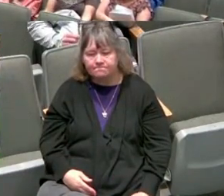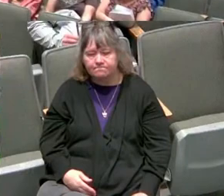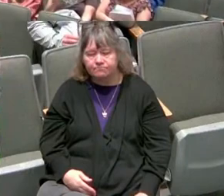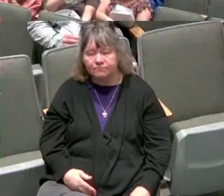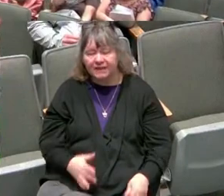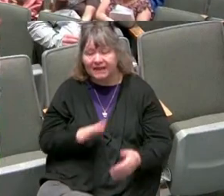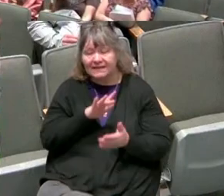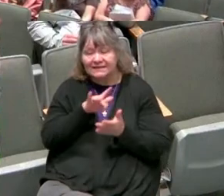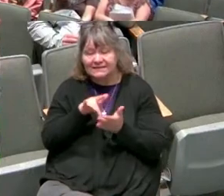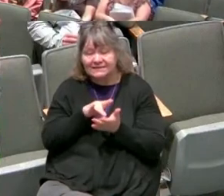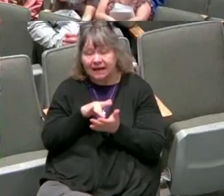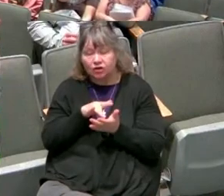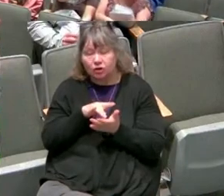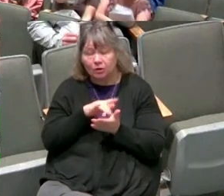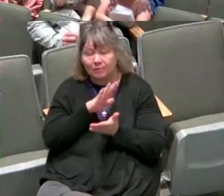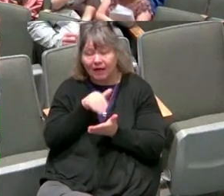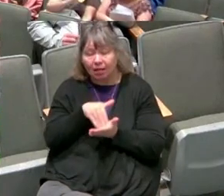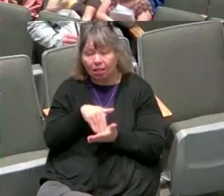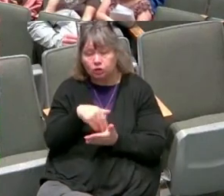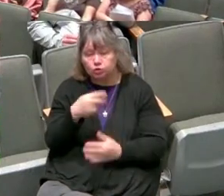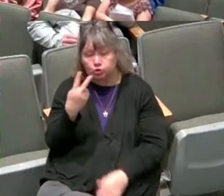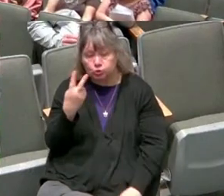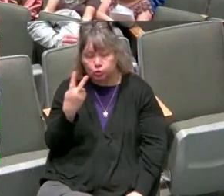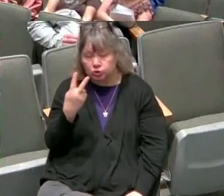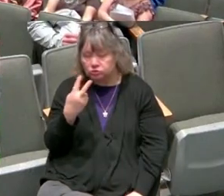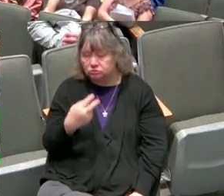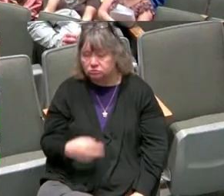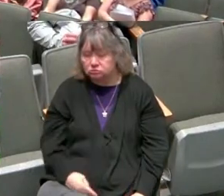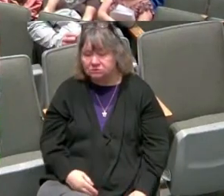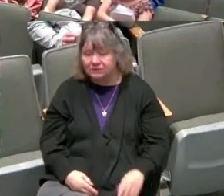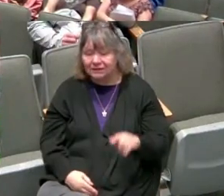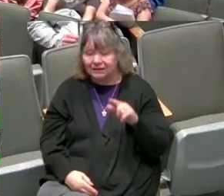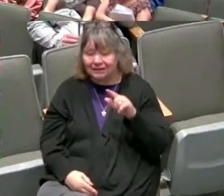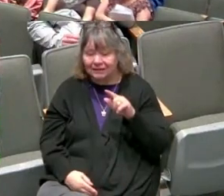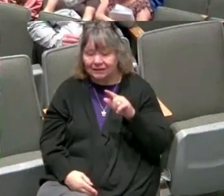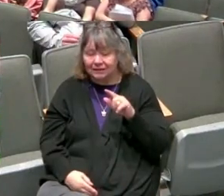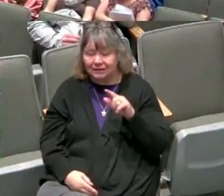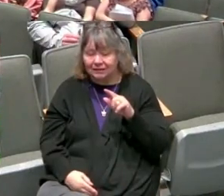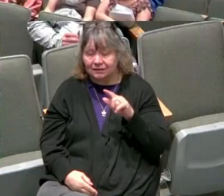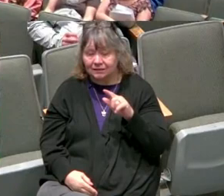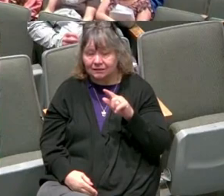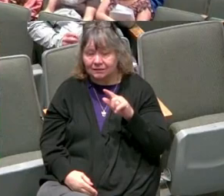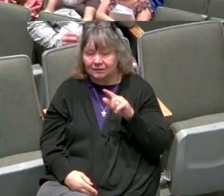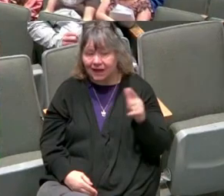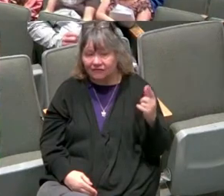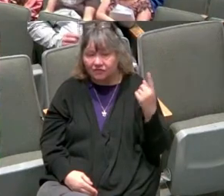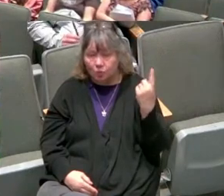Center Middle too left one